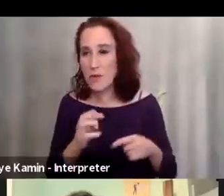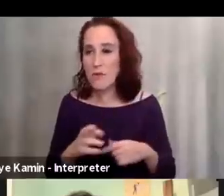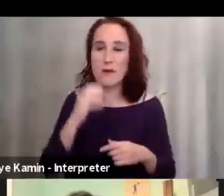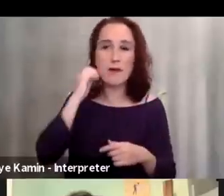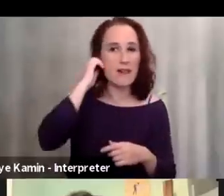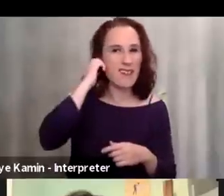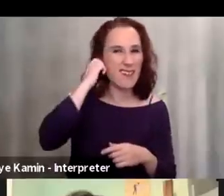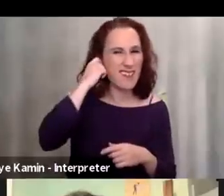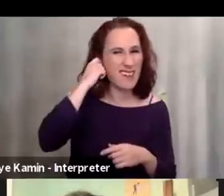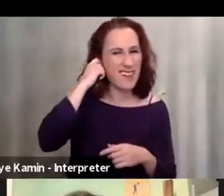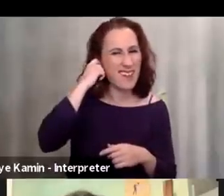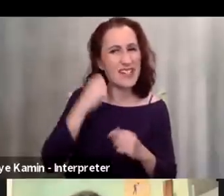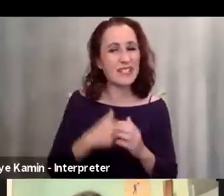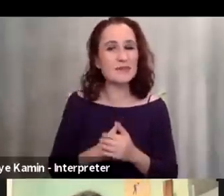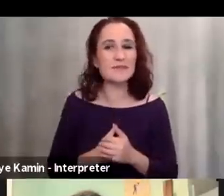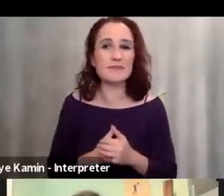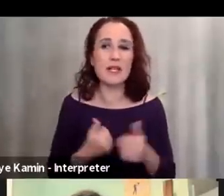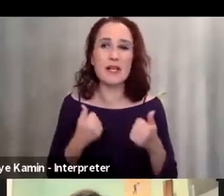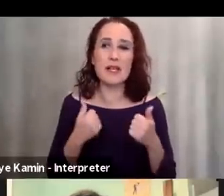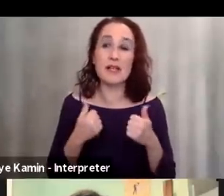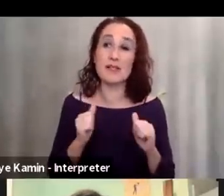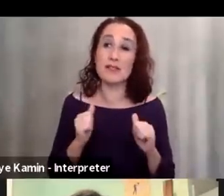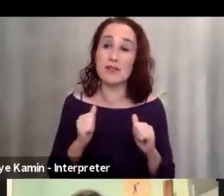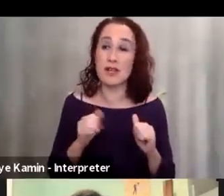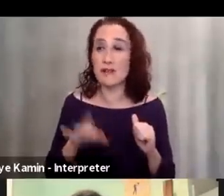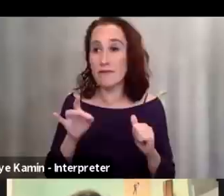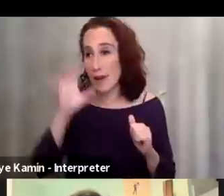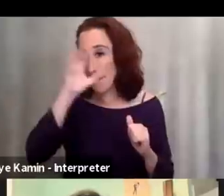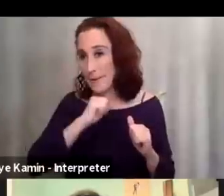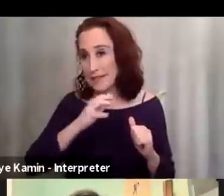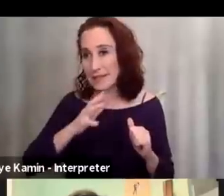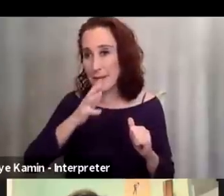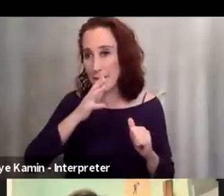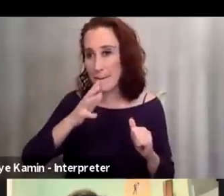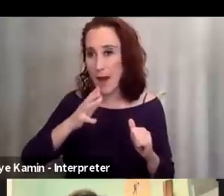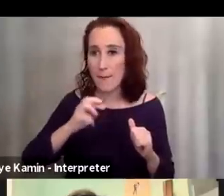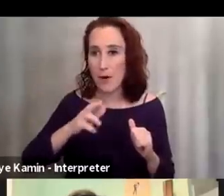they're trying to recover a parent, a missing parent.